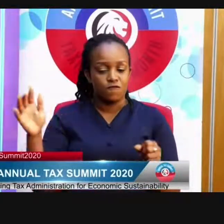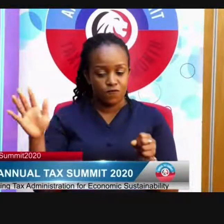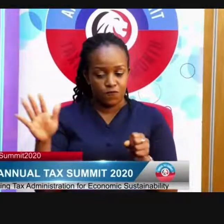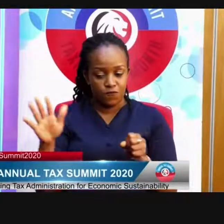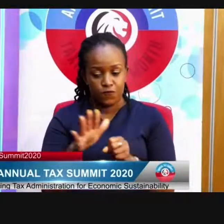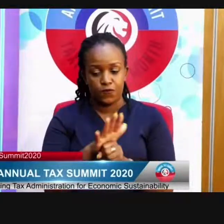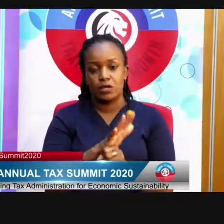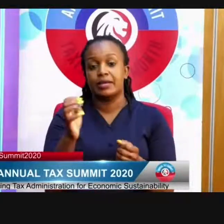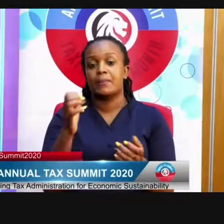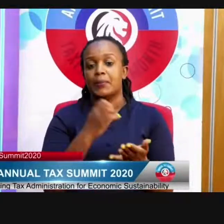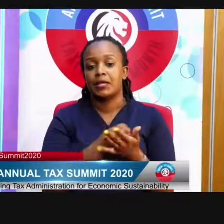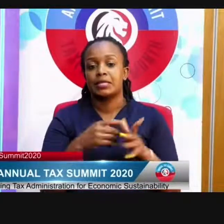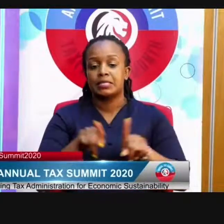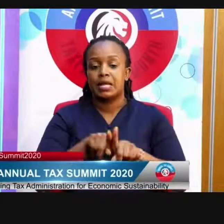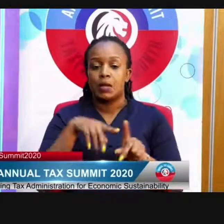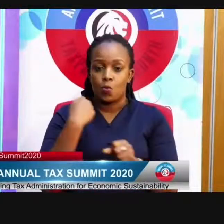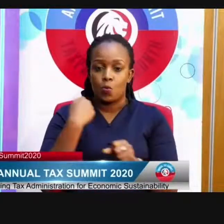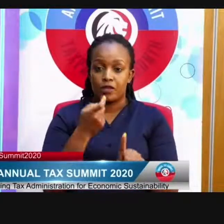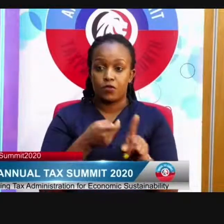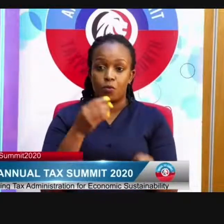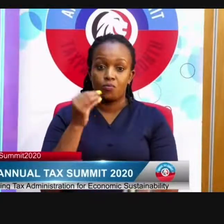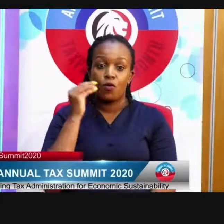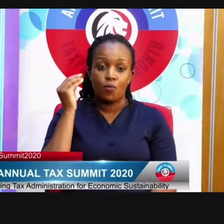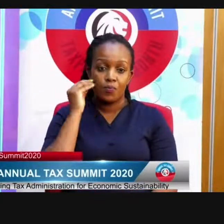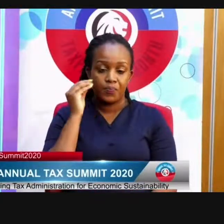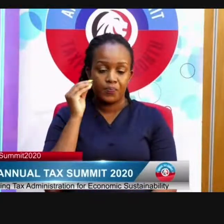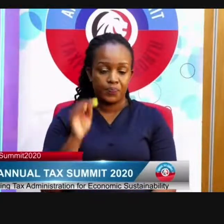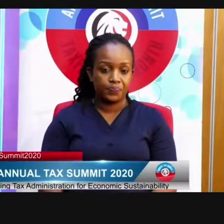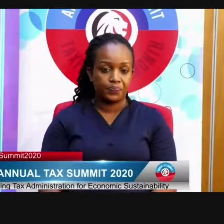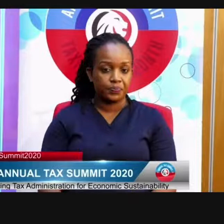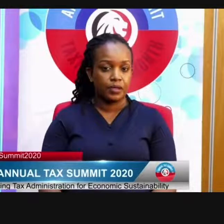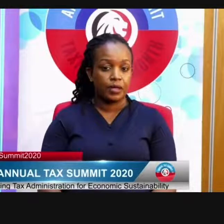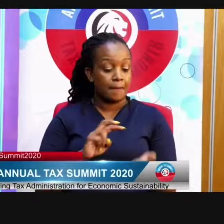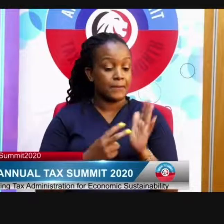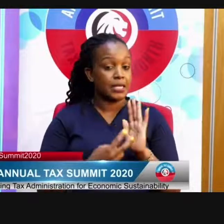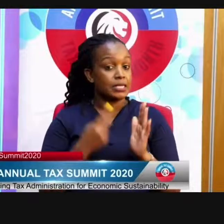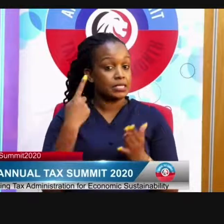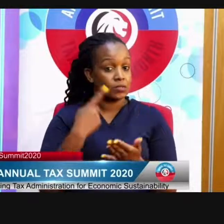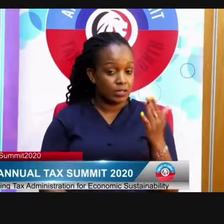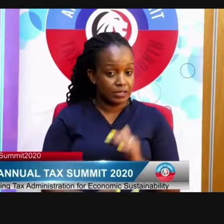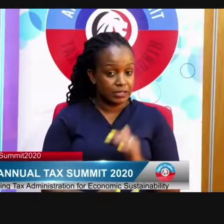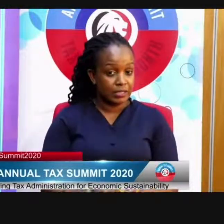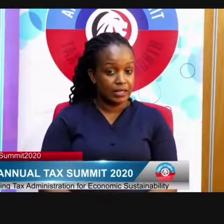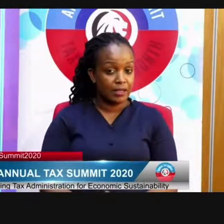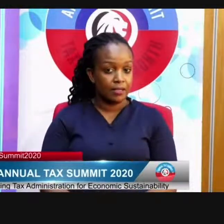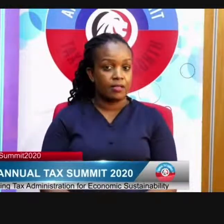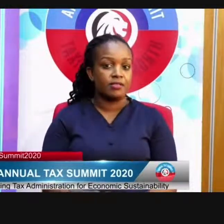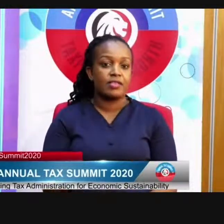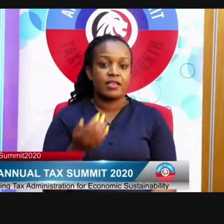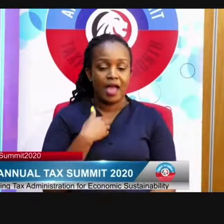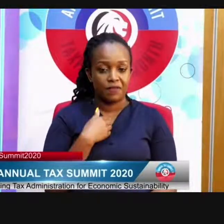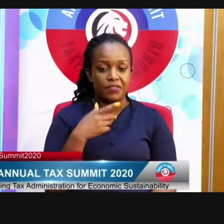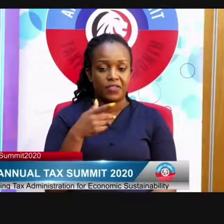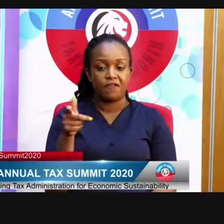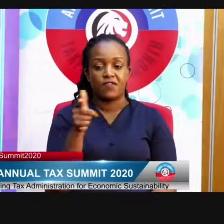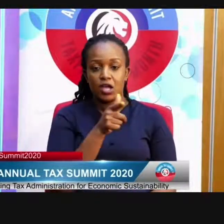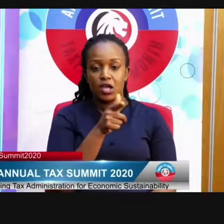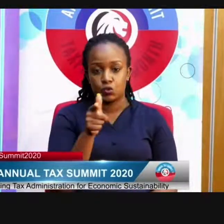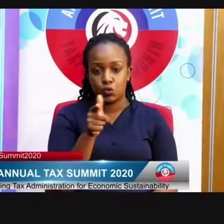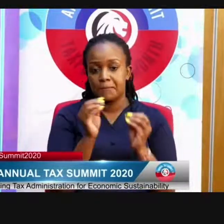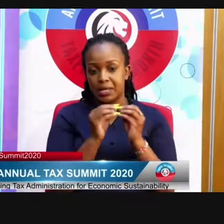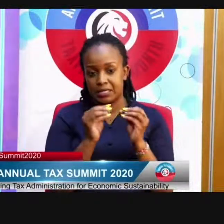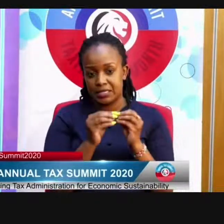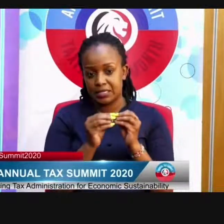speak. This means that they are having virtual meetings, virtual interactions. Taxpayers have had to